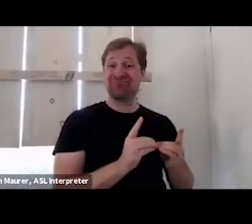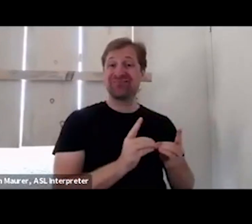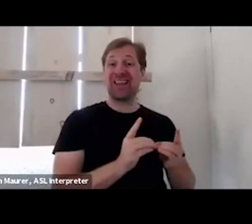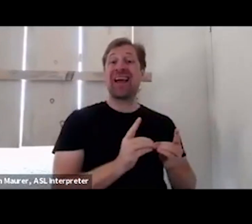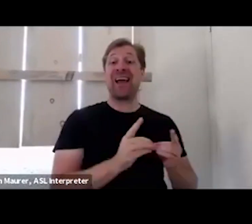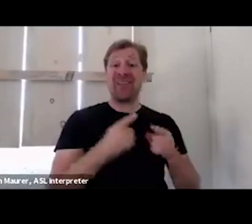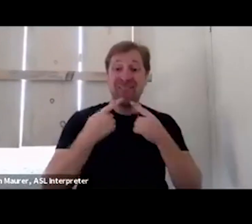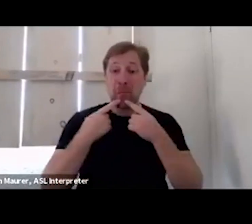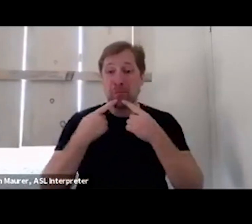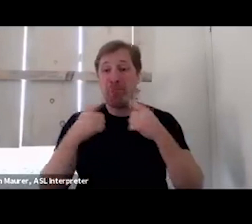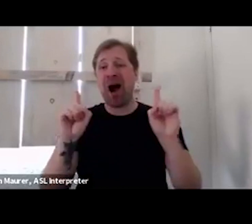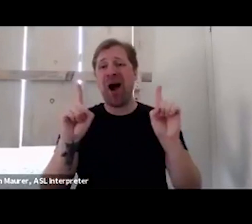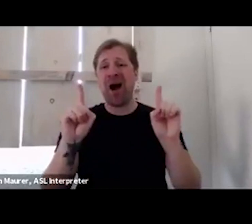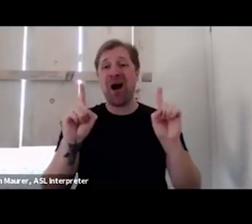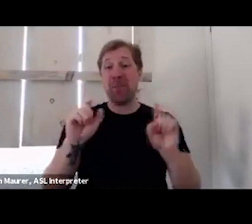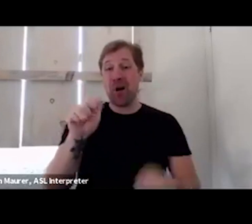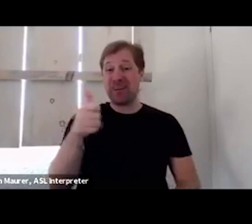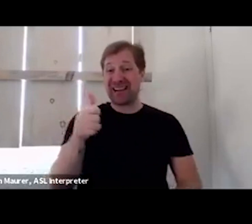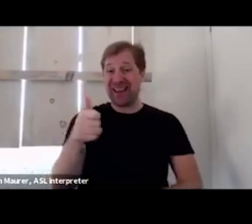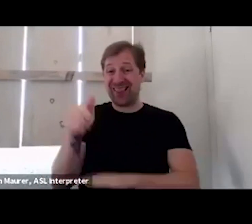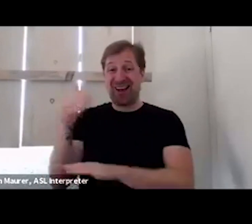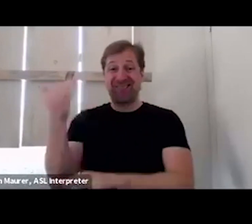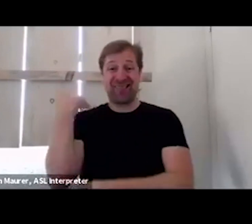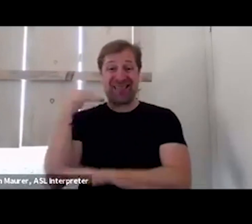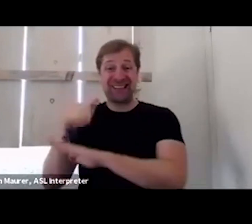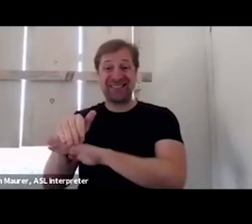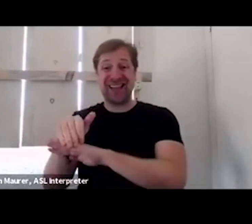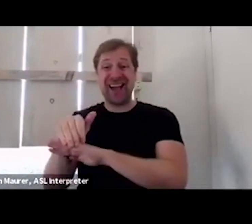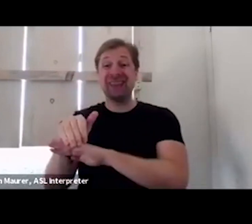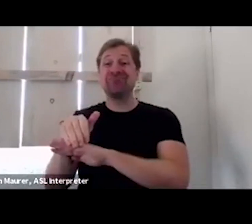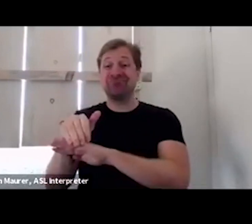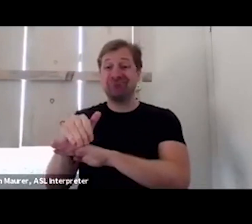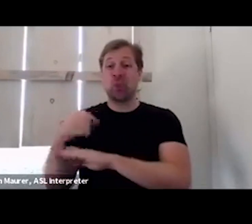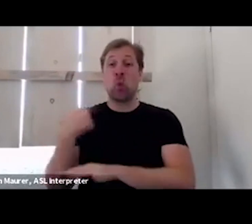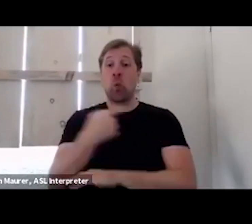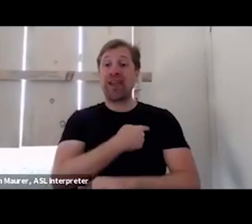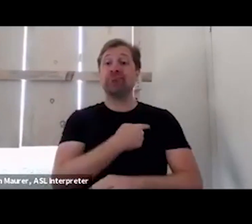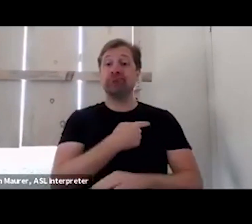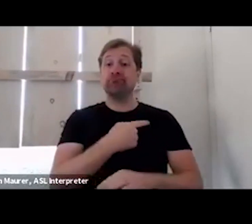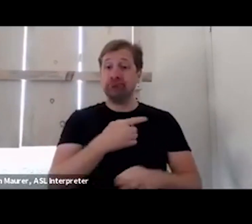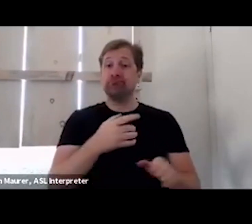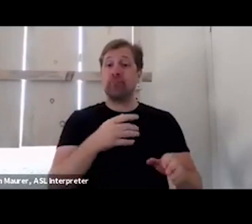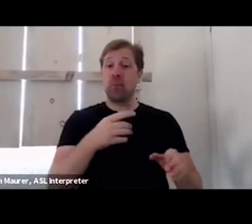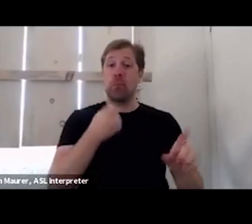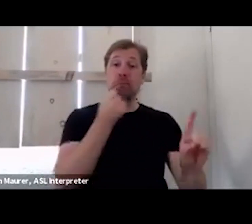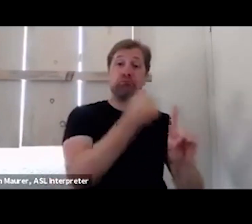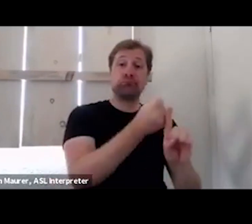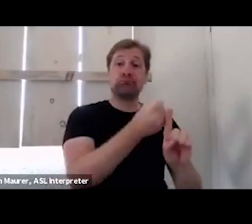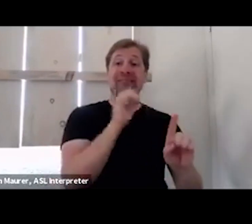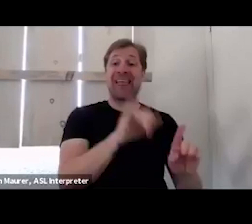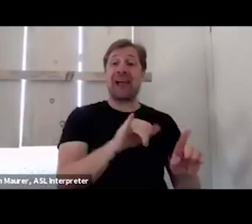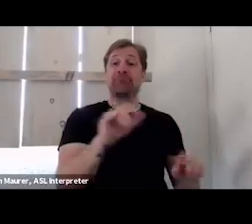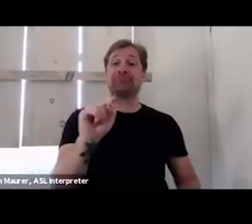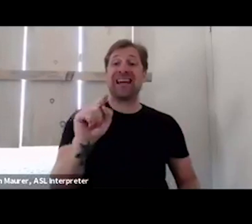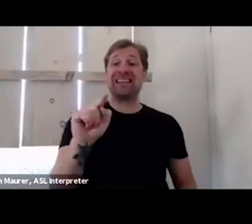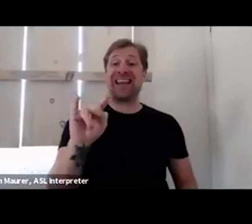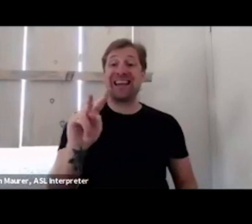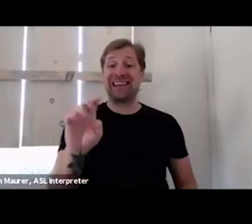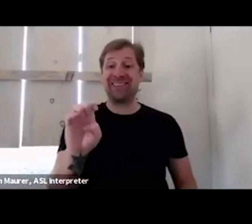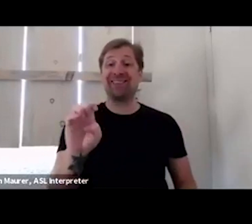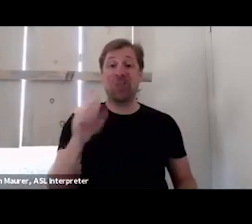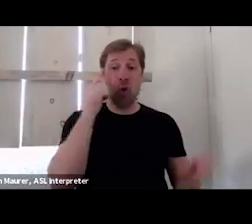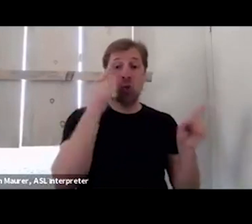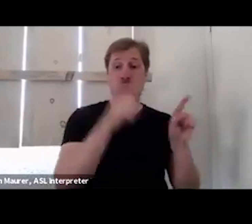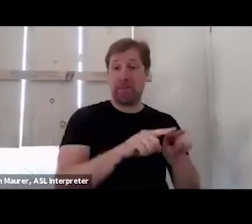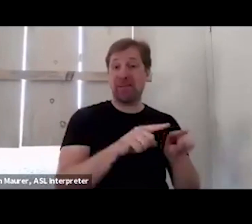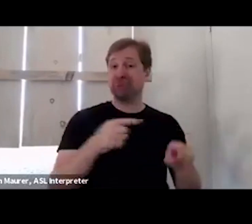night, UTLA and LAUSD reached a tentative agreement. I'm excited to say that this